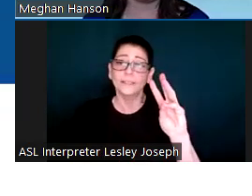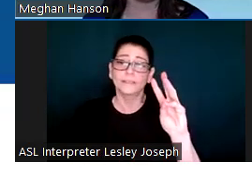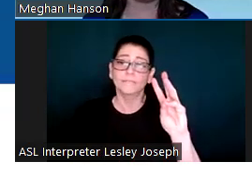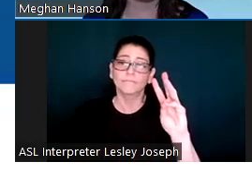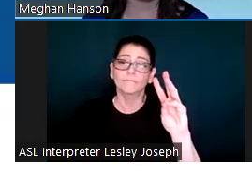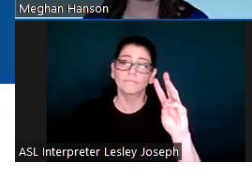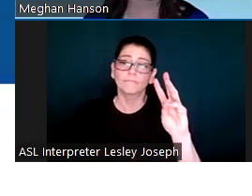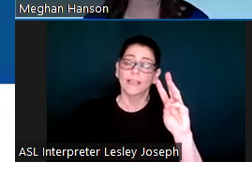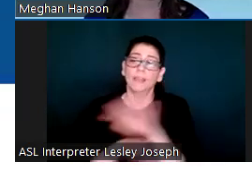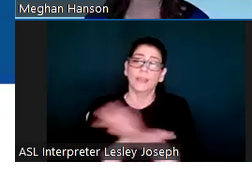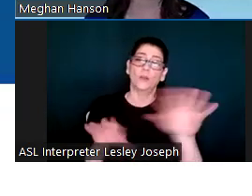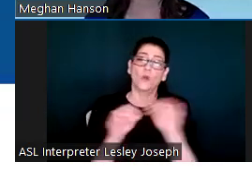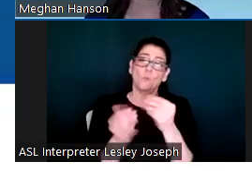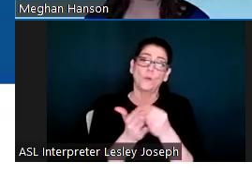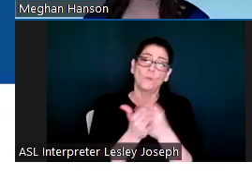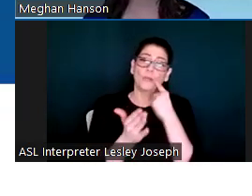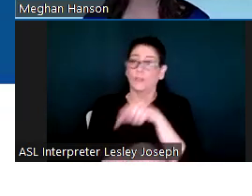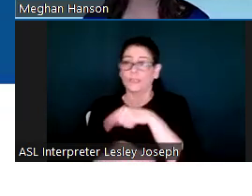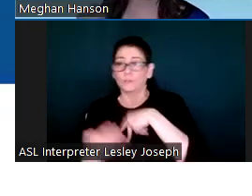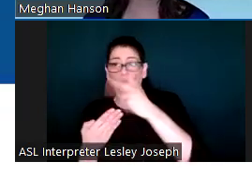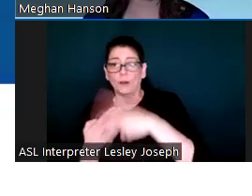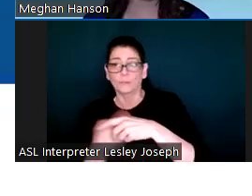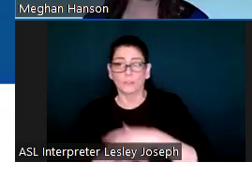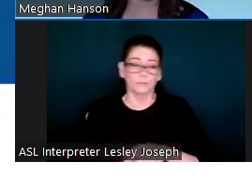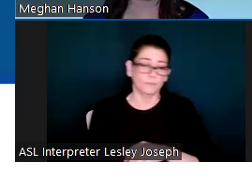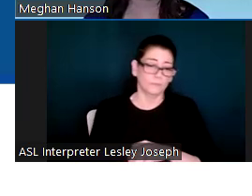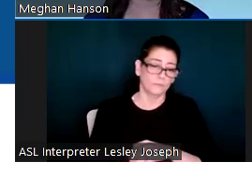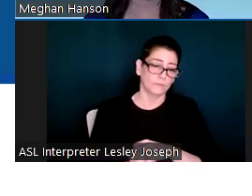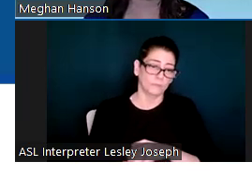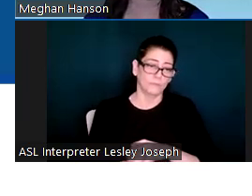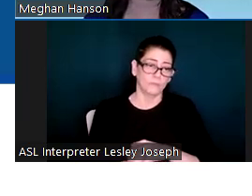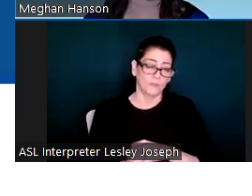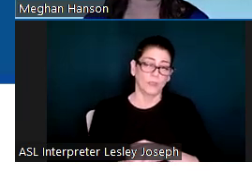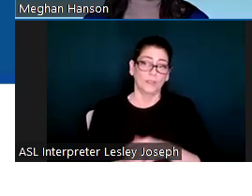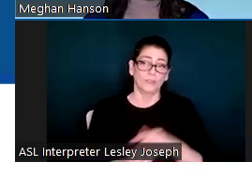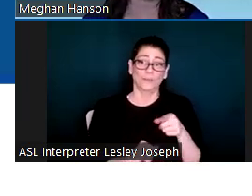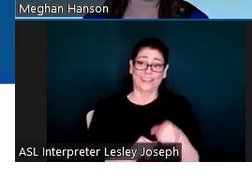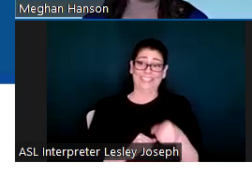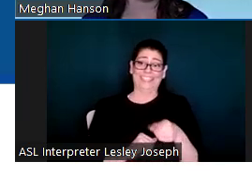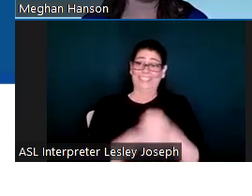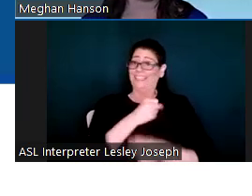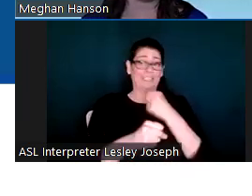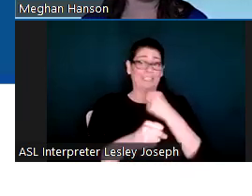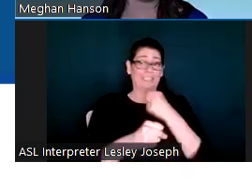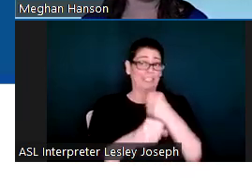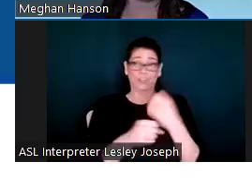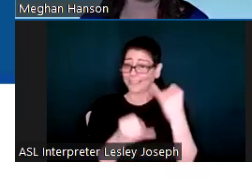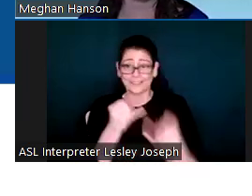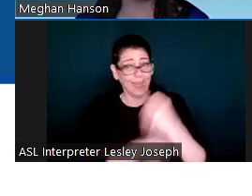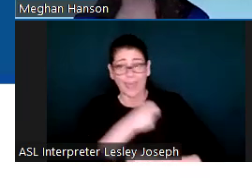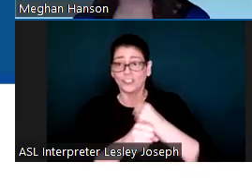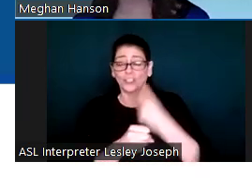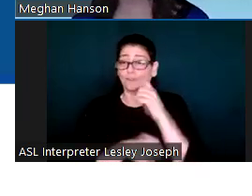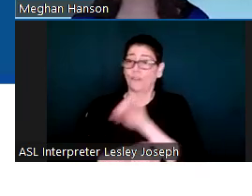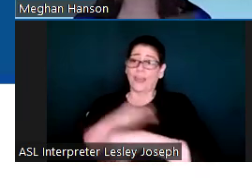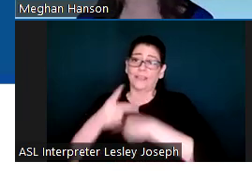able to fund those programs anymore. So this coming program year is going to be the last year that they're able to have that type of